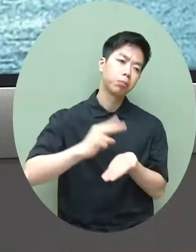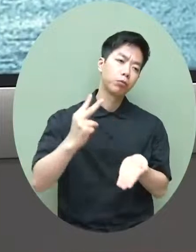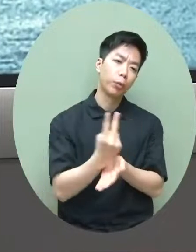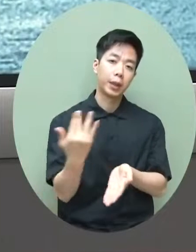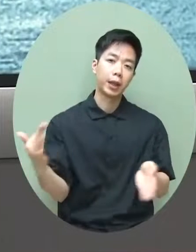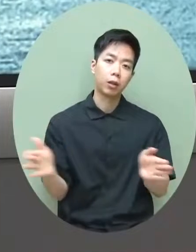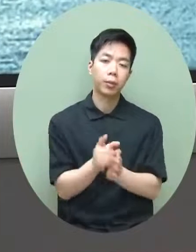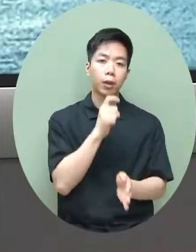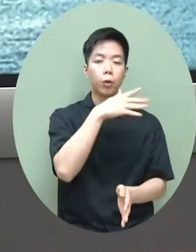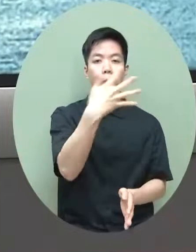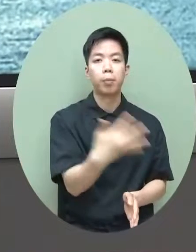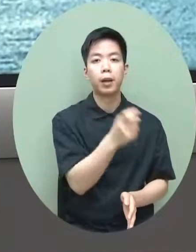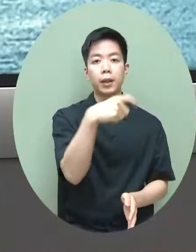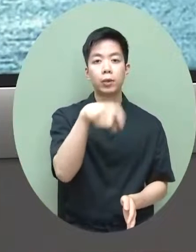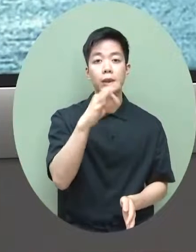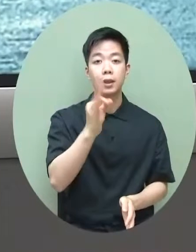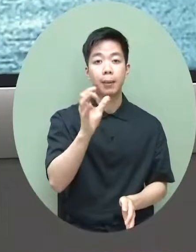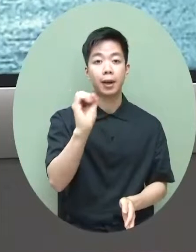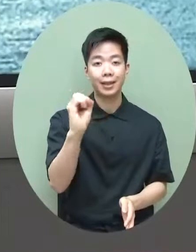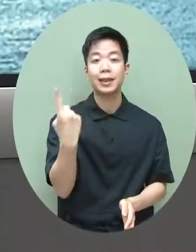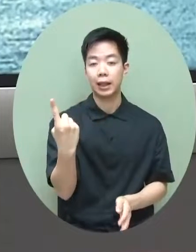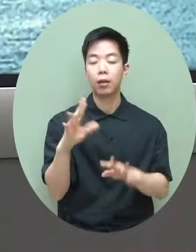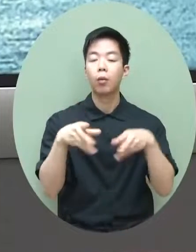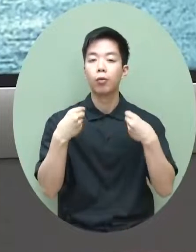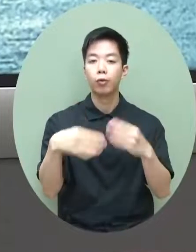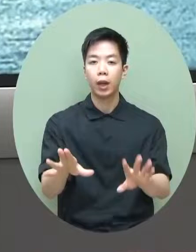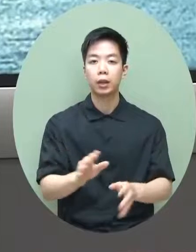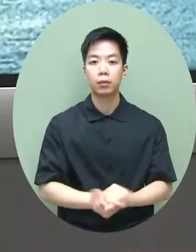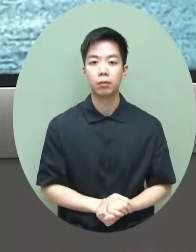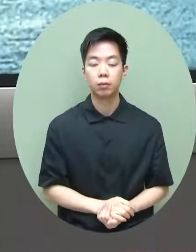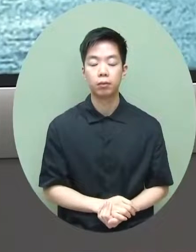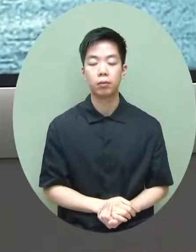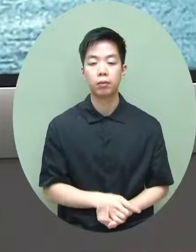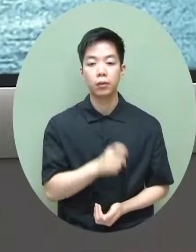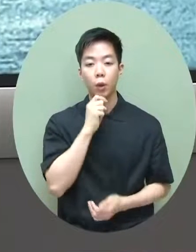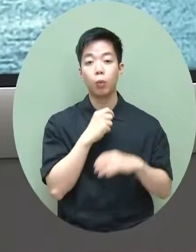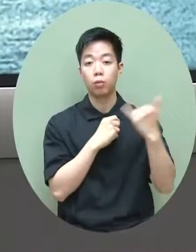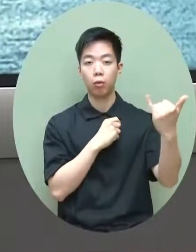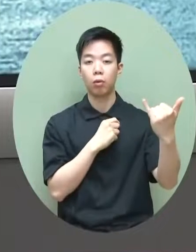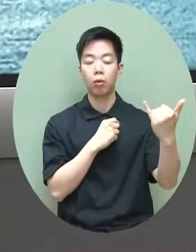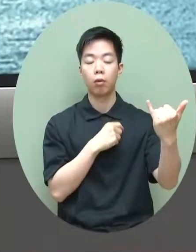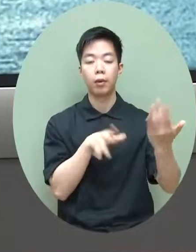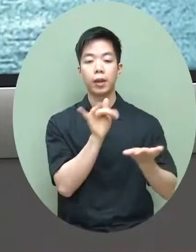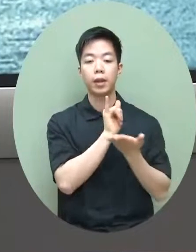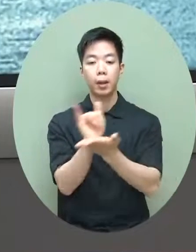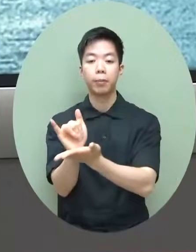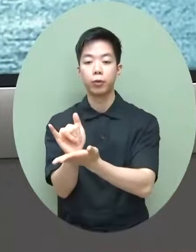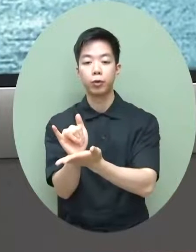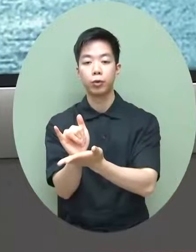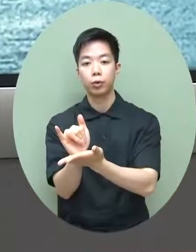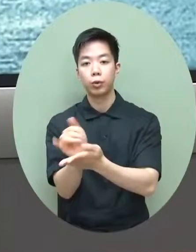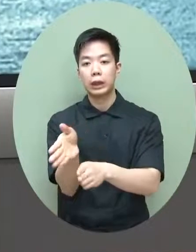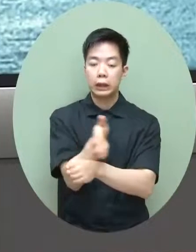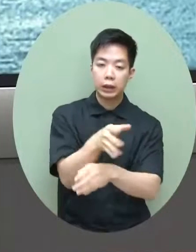and so far 59,301 patients have been discharged upon recovery, and there are also 6